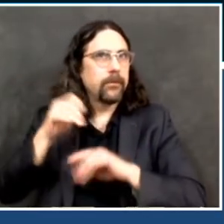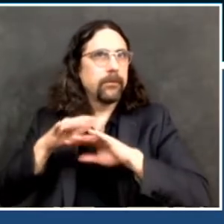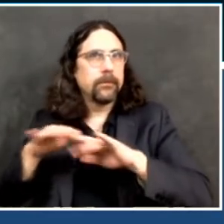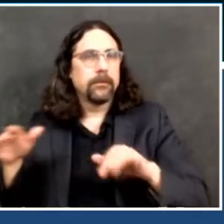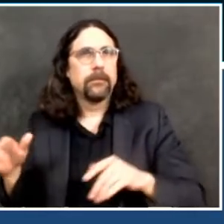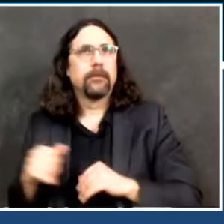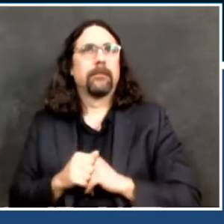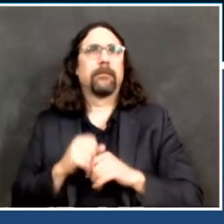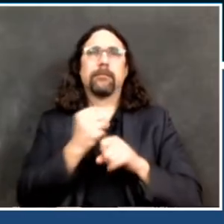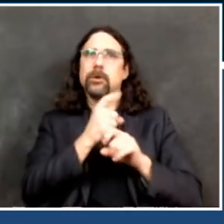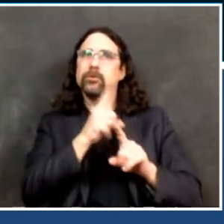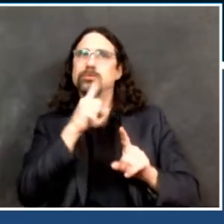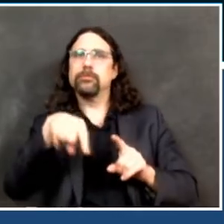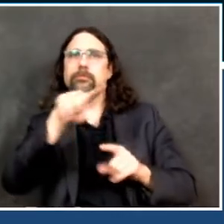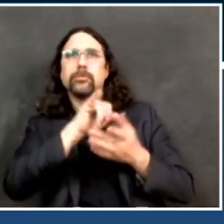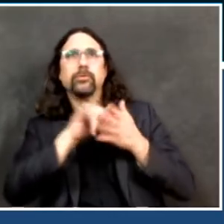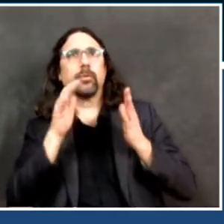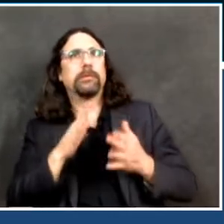might have.